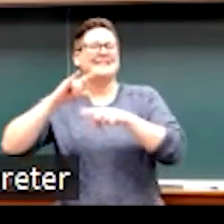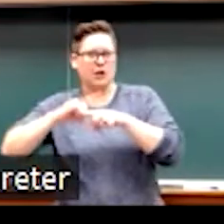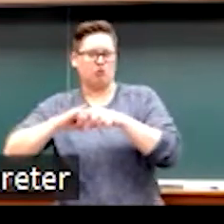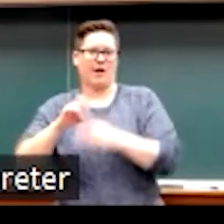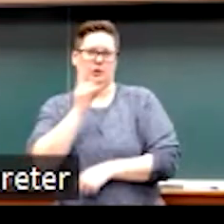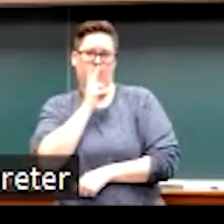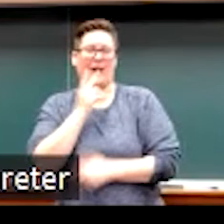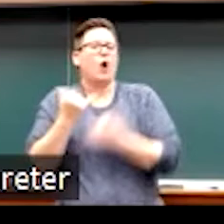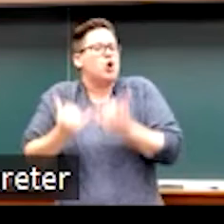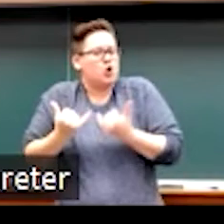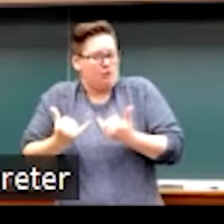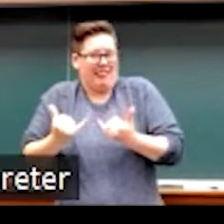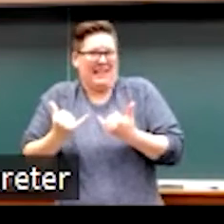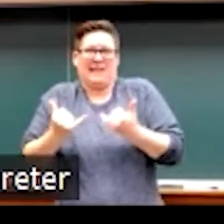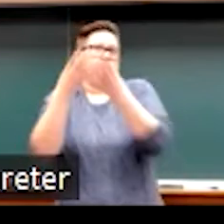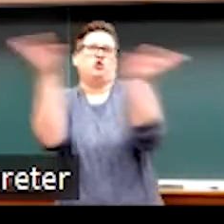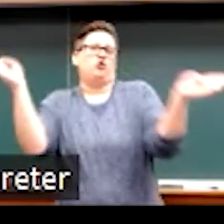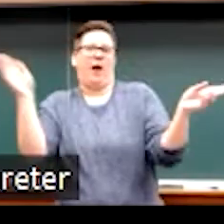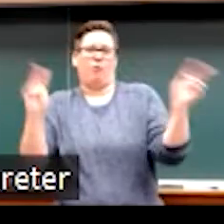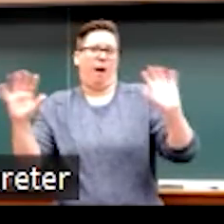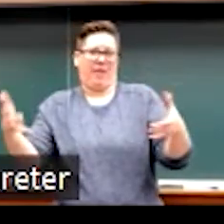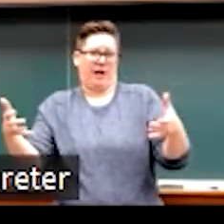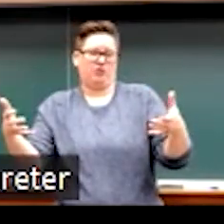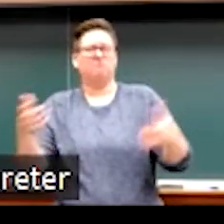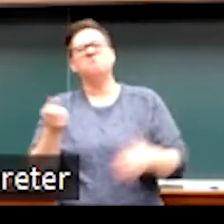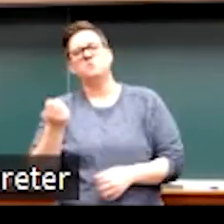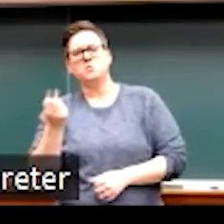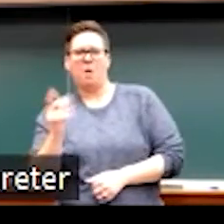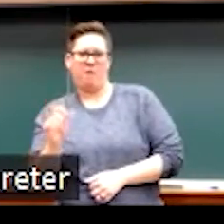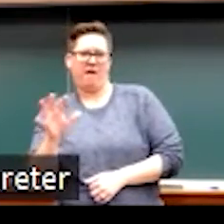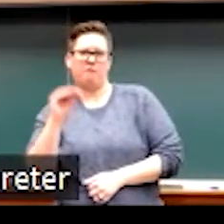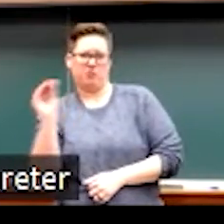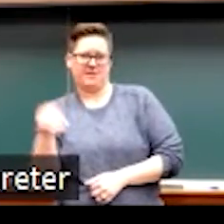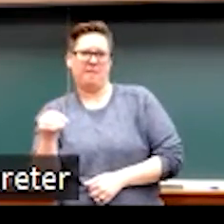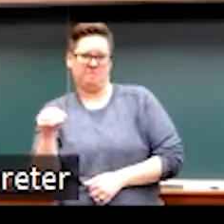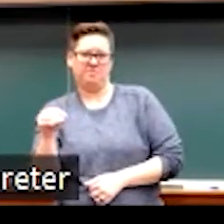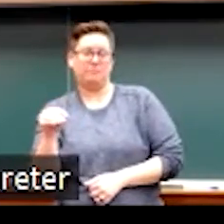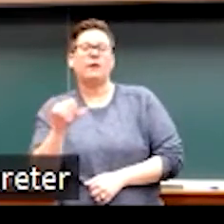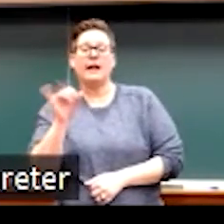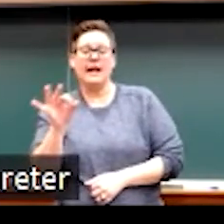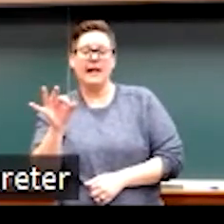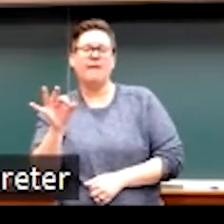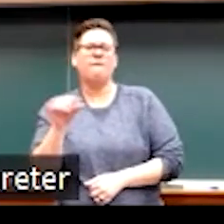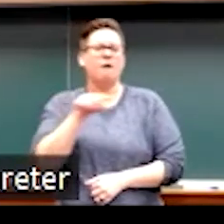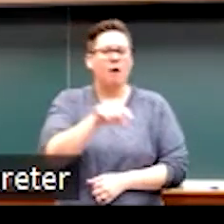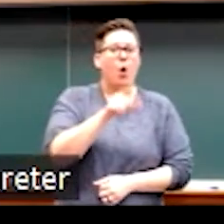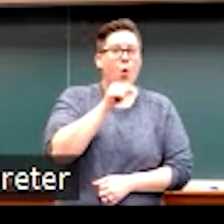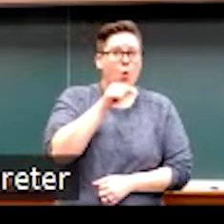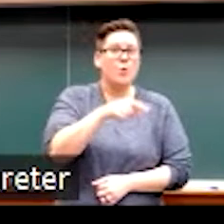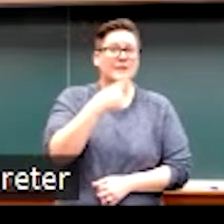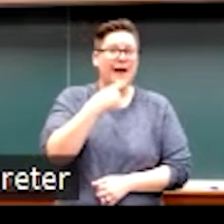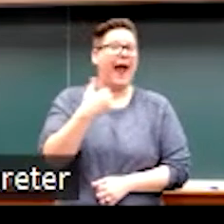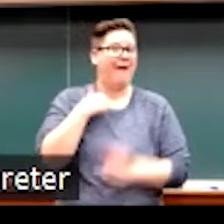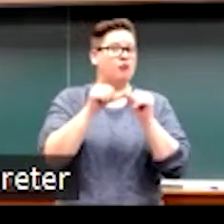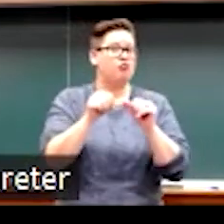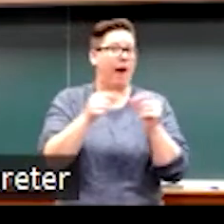smoking currently, right now in the general population, right around 12.5%. But if you look to people who report that they